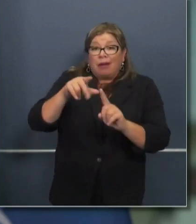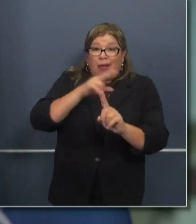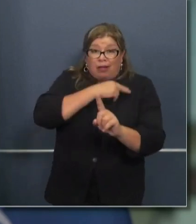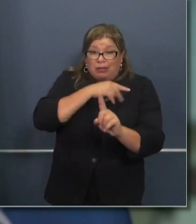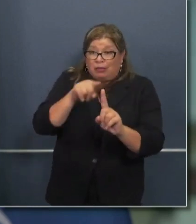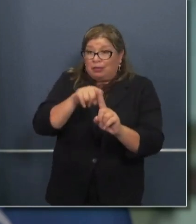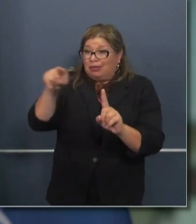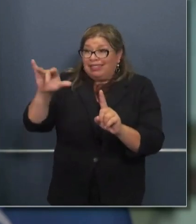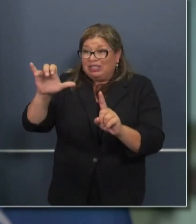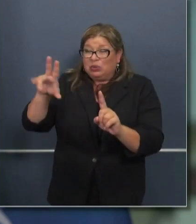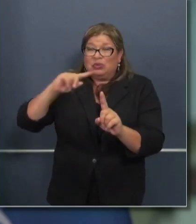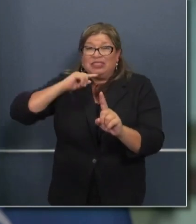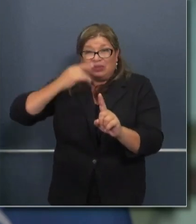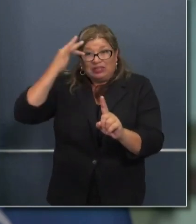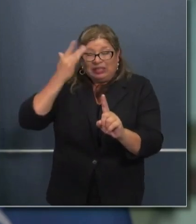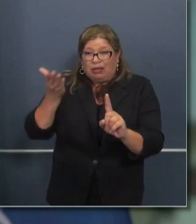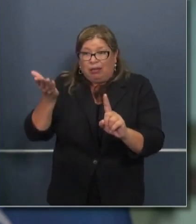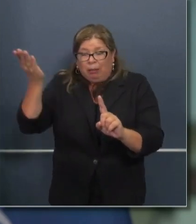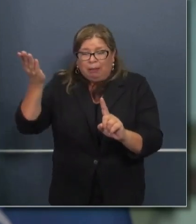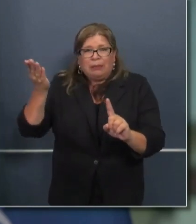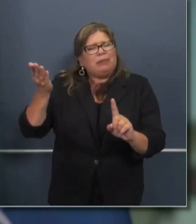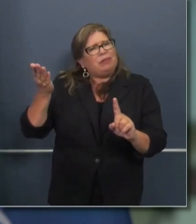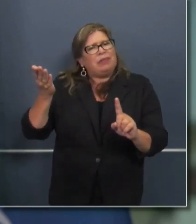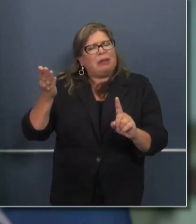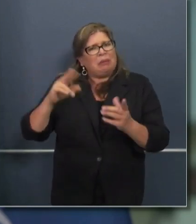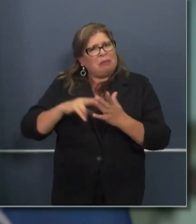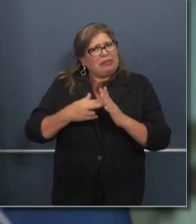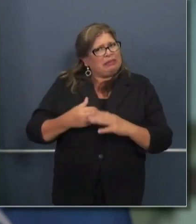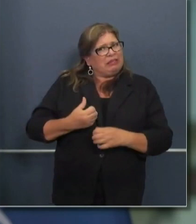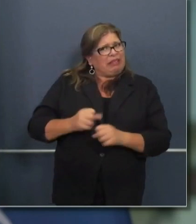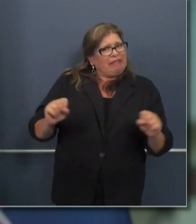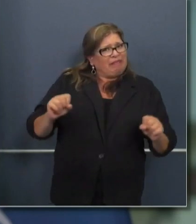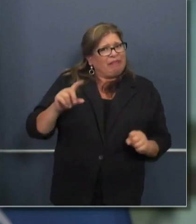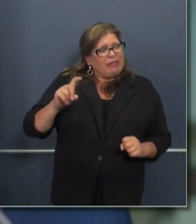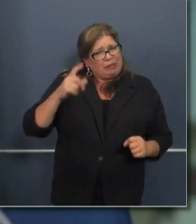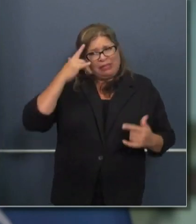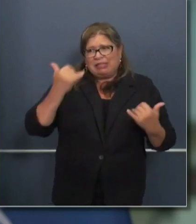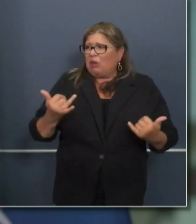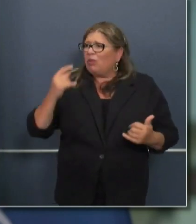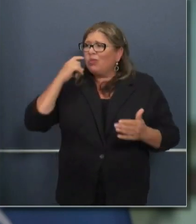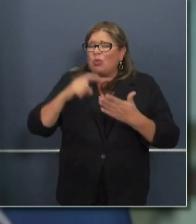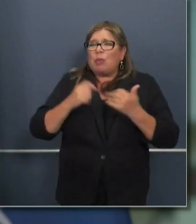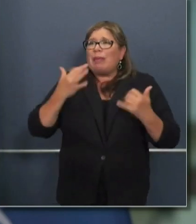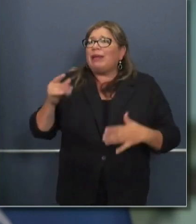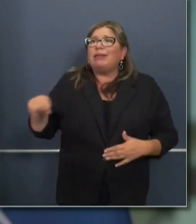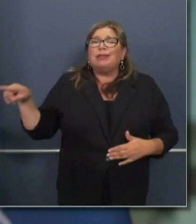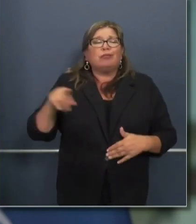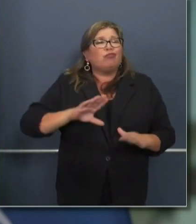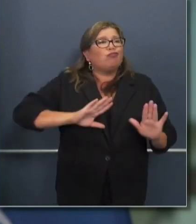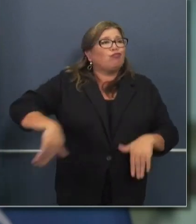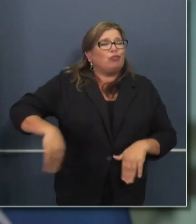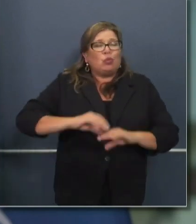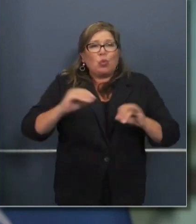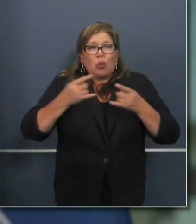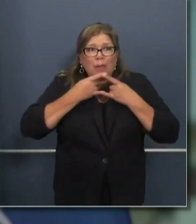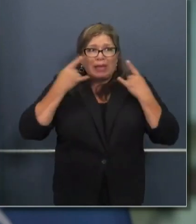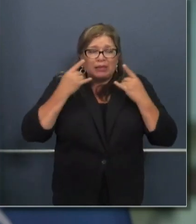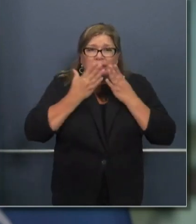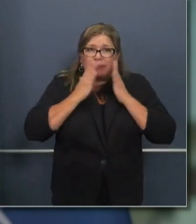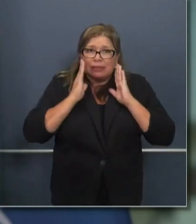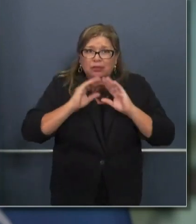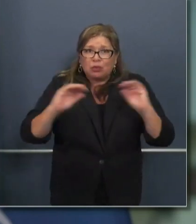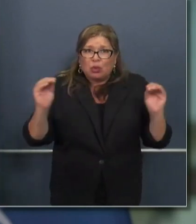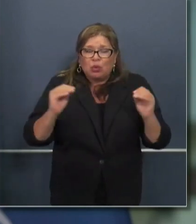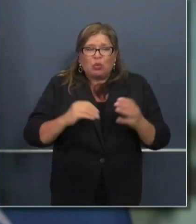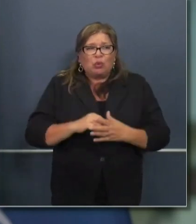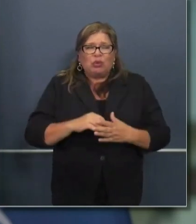continue reopening, given that a lot of people are still choosing not to wear masks? And finally, are you worried that Californians have started